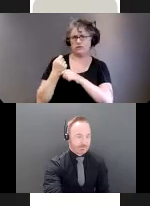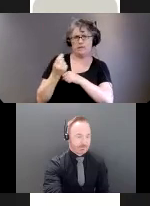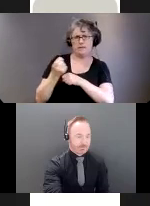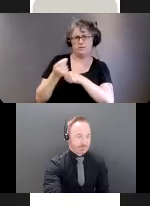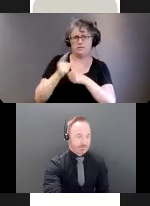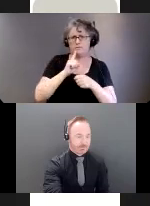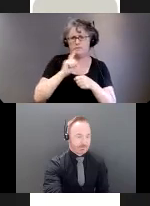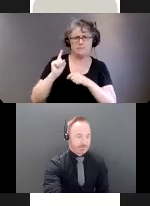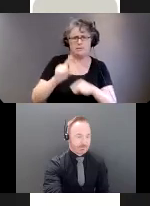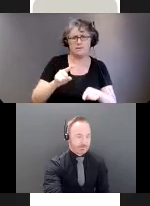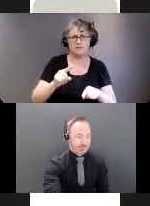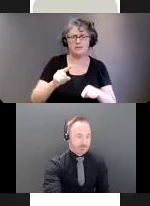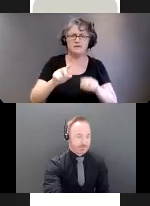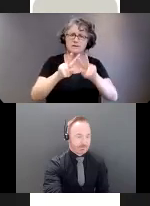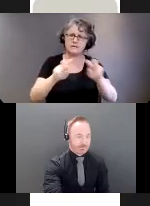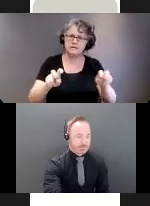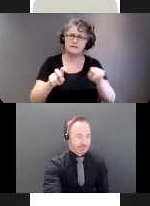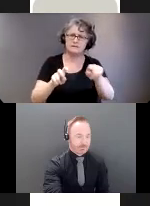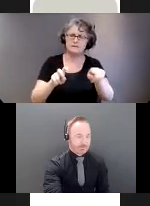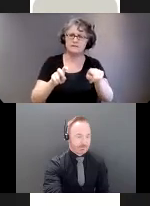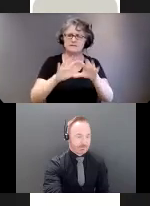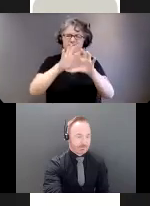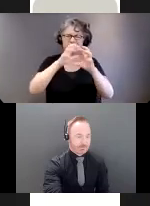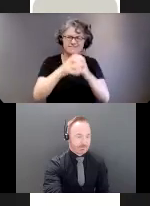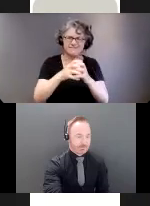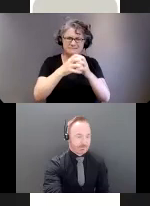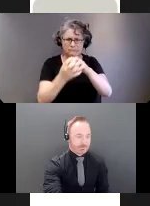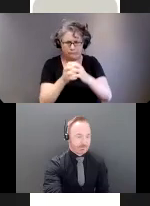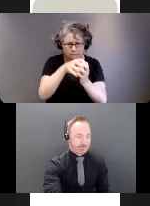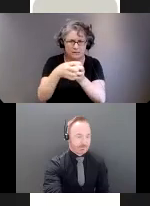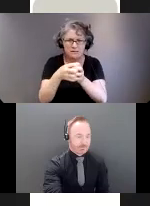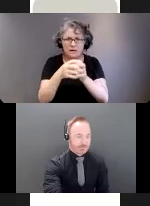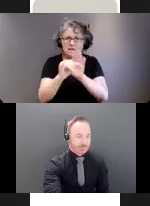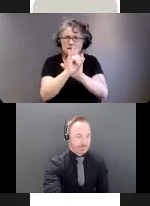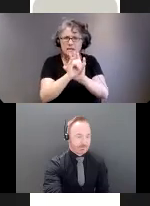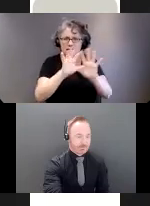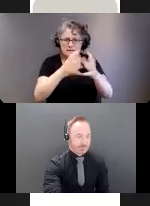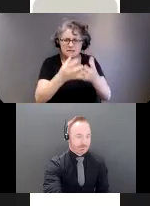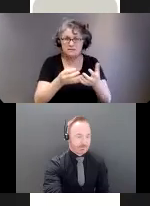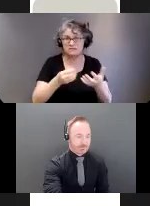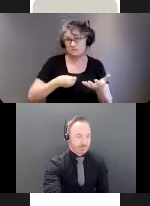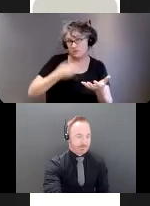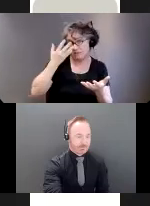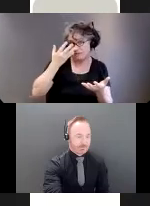at some of the intersections of identity were identified as white.